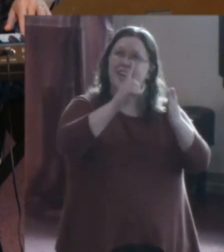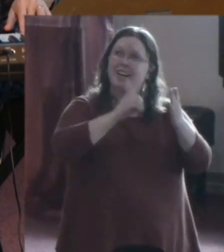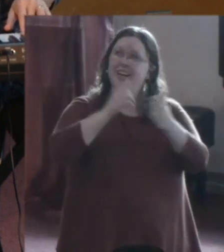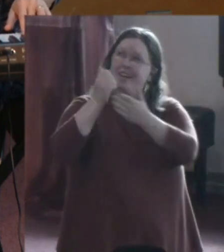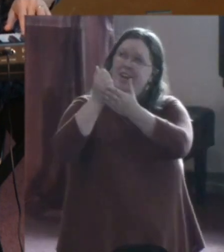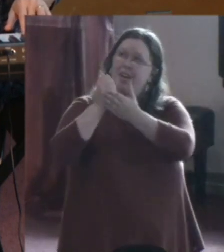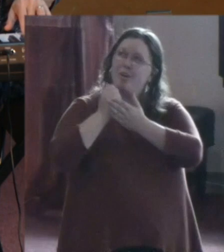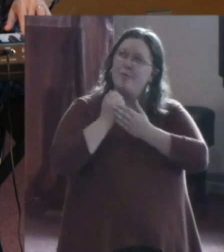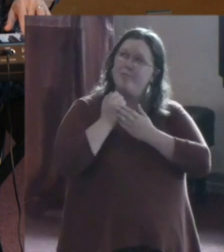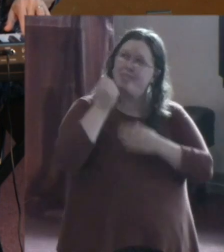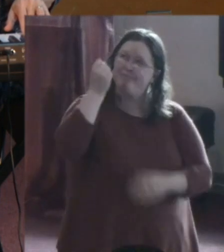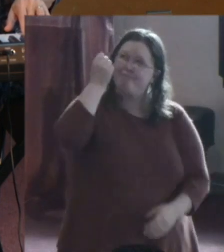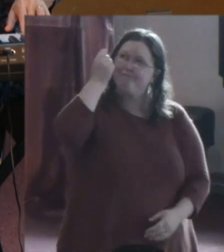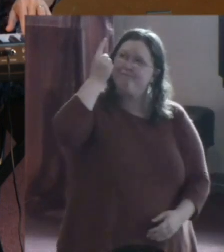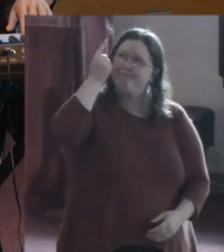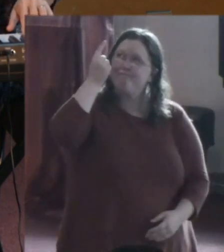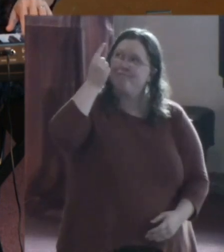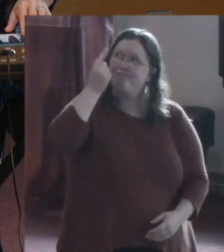design.